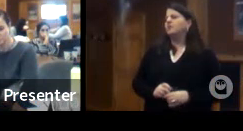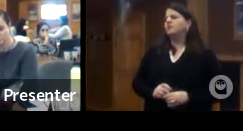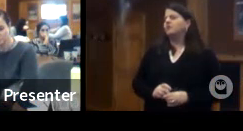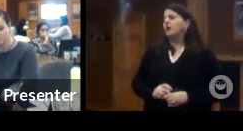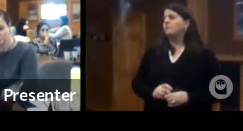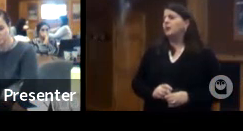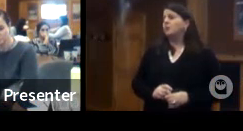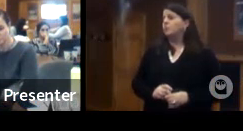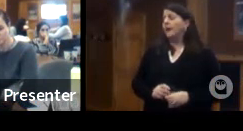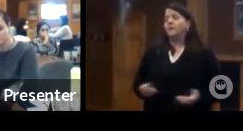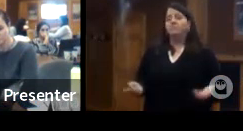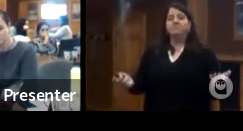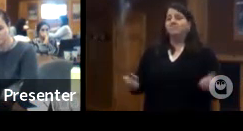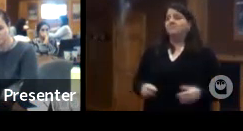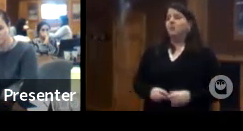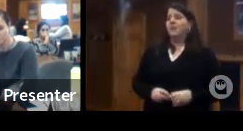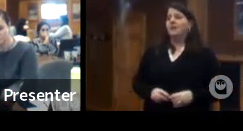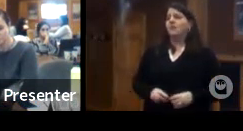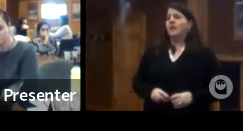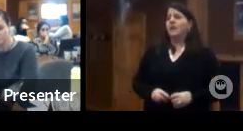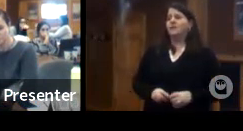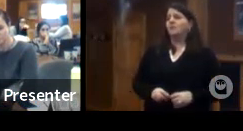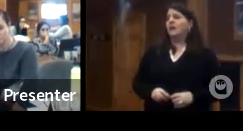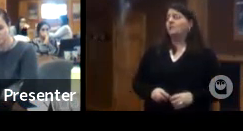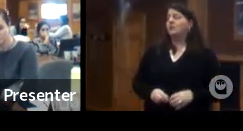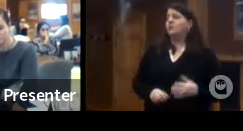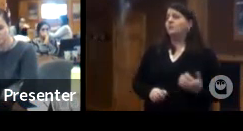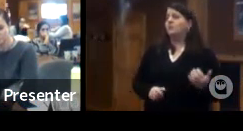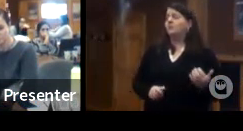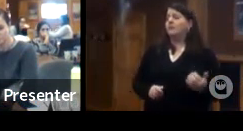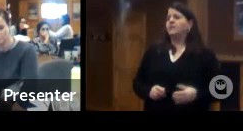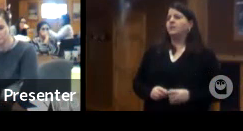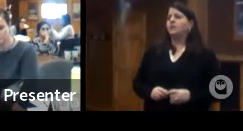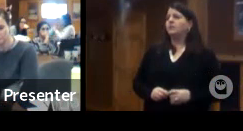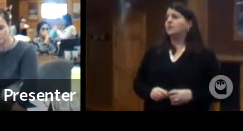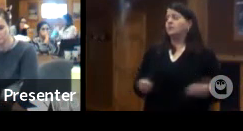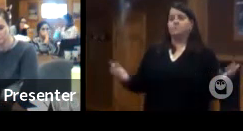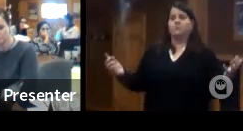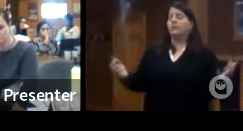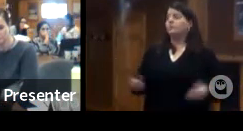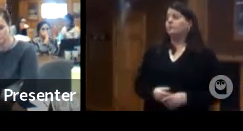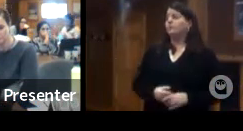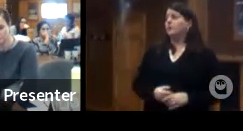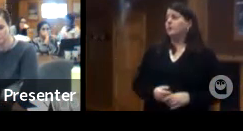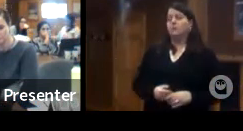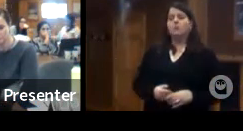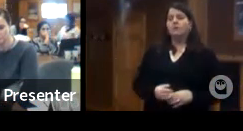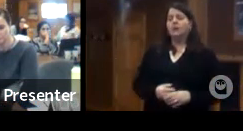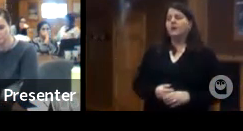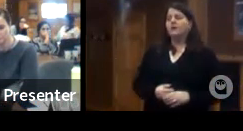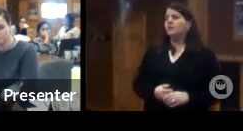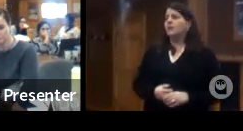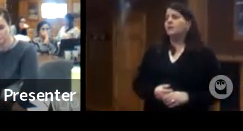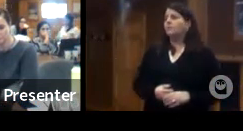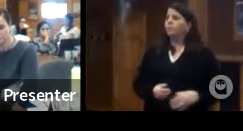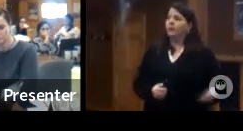ask these questions to try and make you look bad. Don't hang your head. Don't be flustered. Just tell the truth. No, I